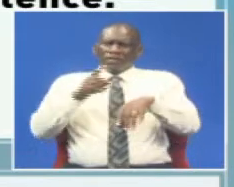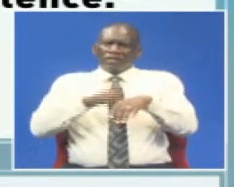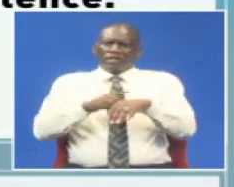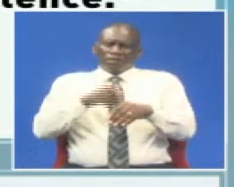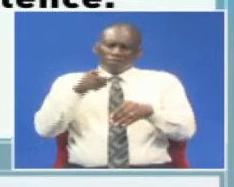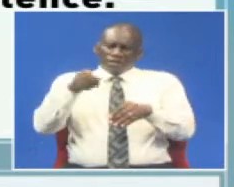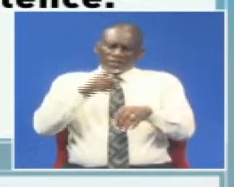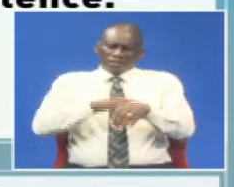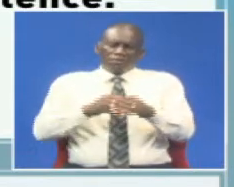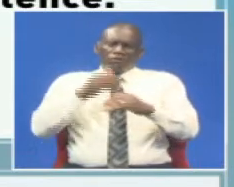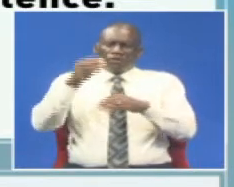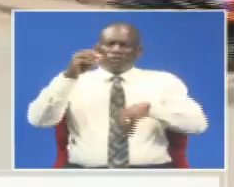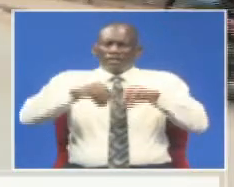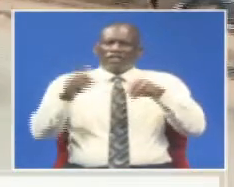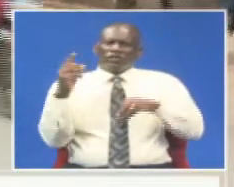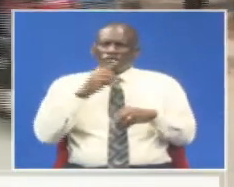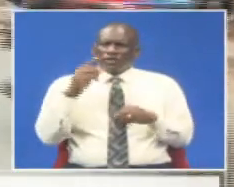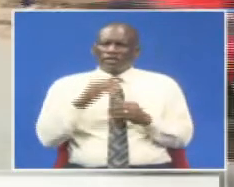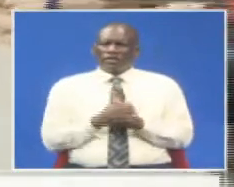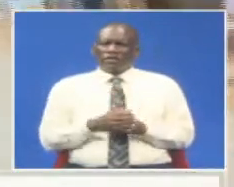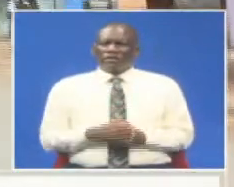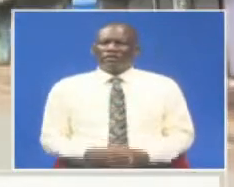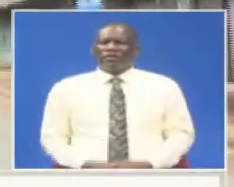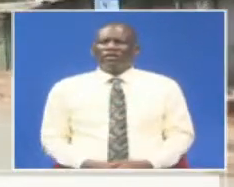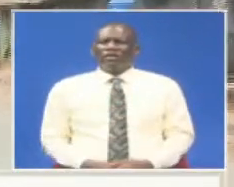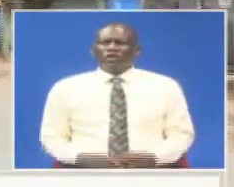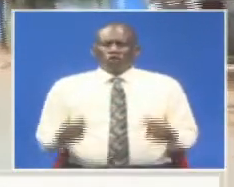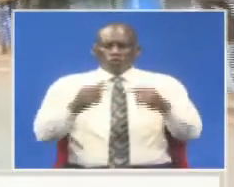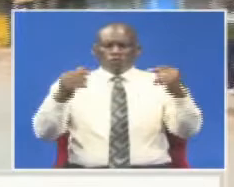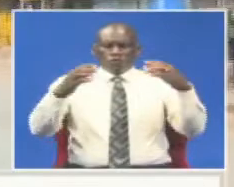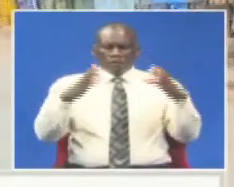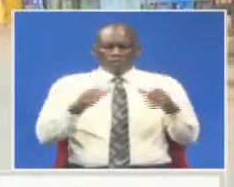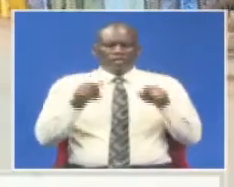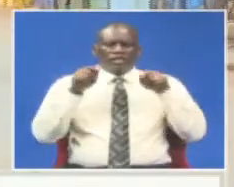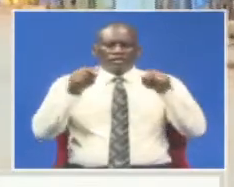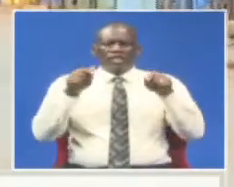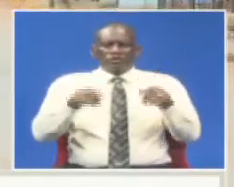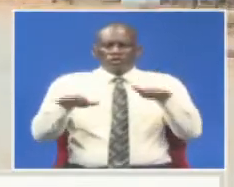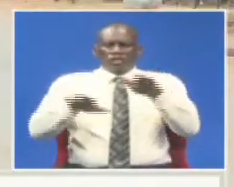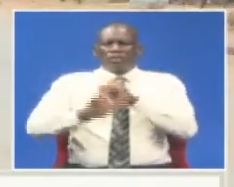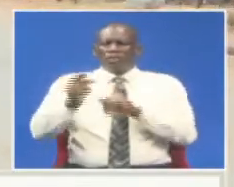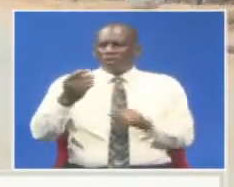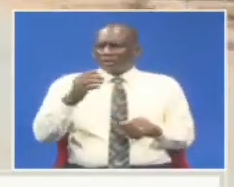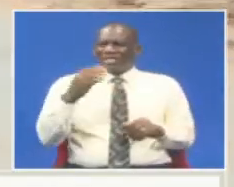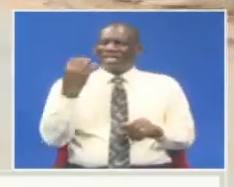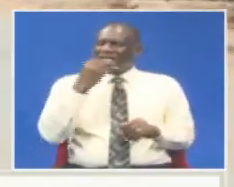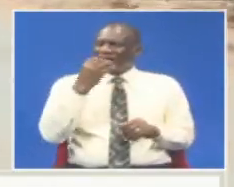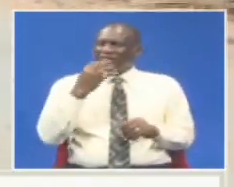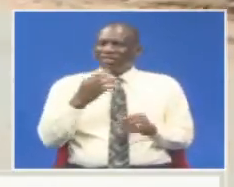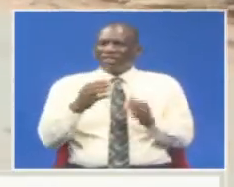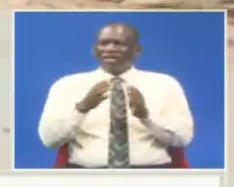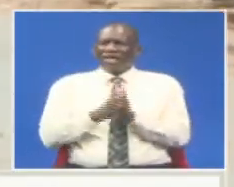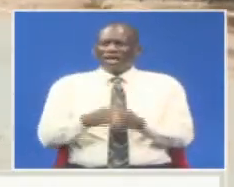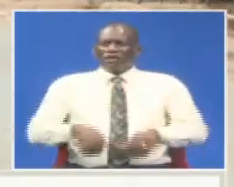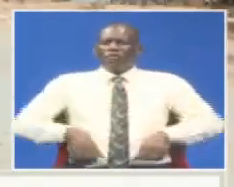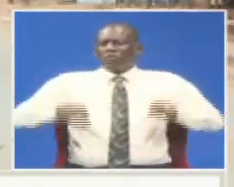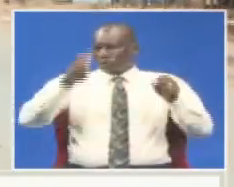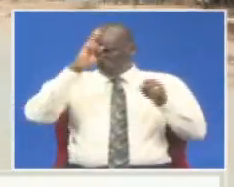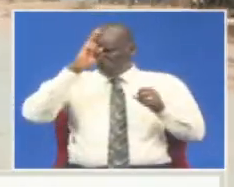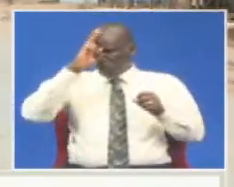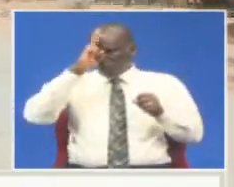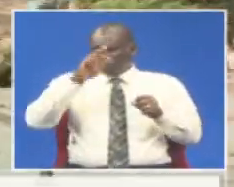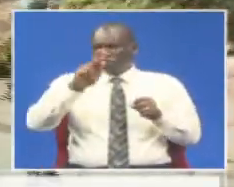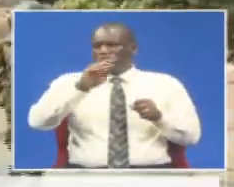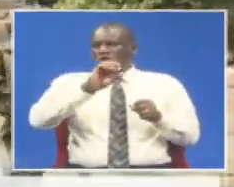period's post-election violence. The opposition is accusing Deputy President Rigathi Gachagua and Inspector General of Police